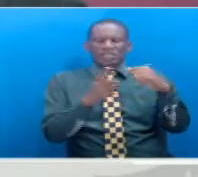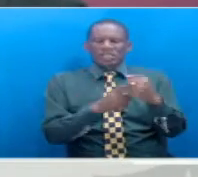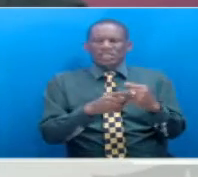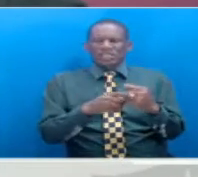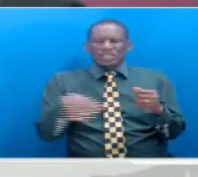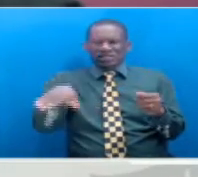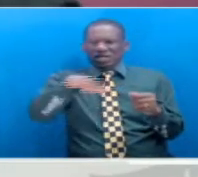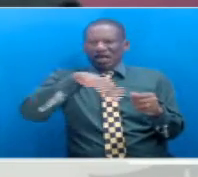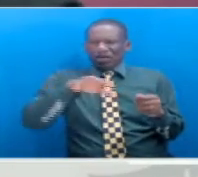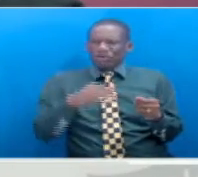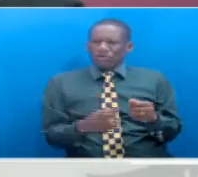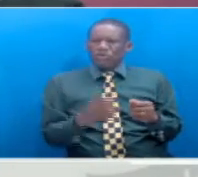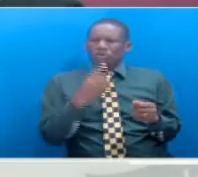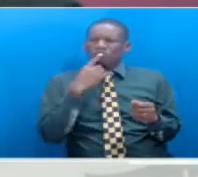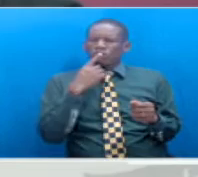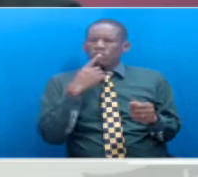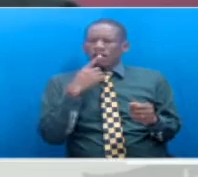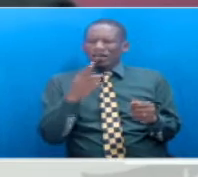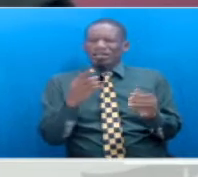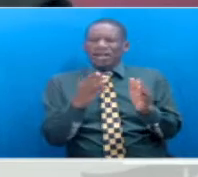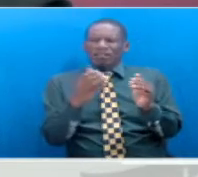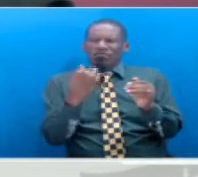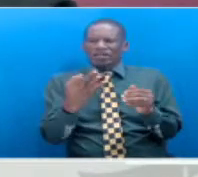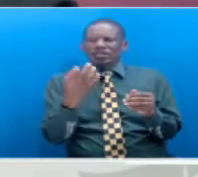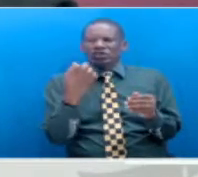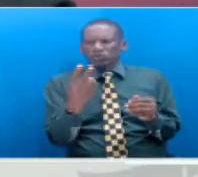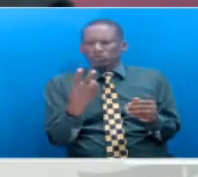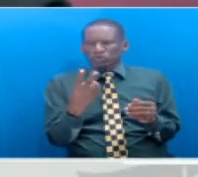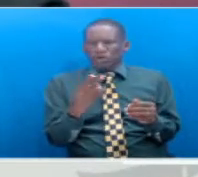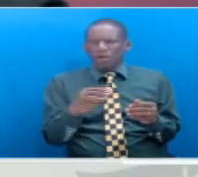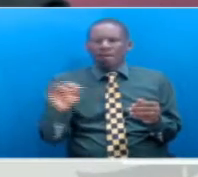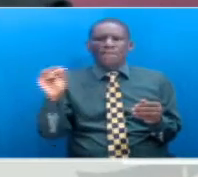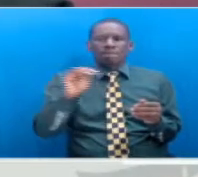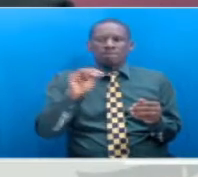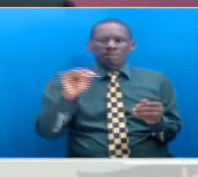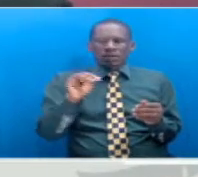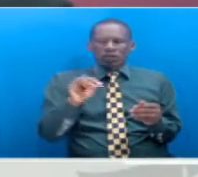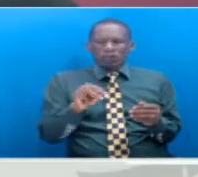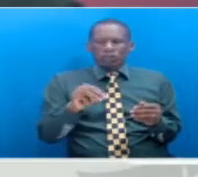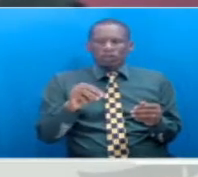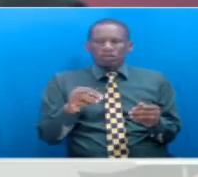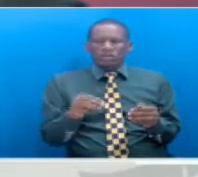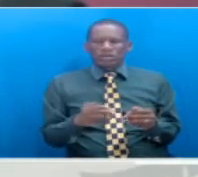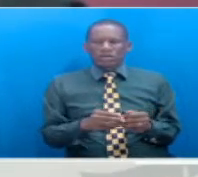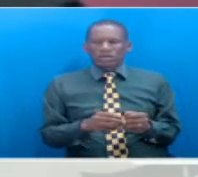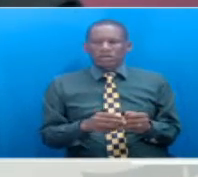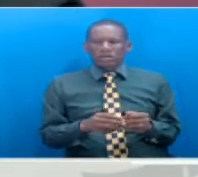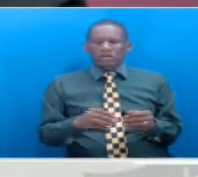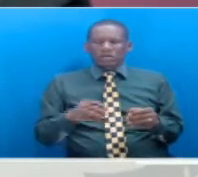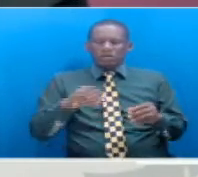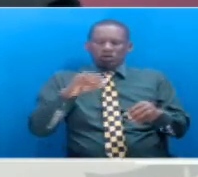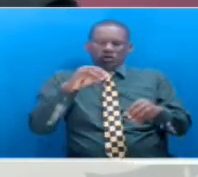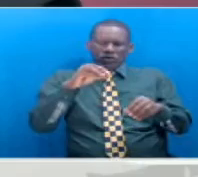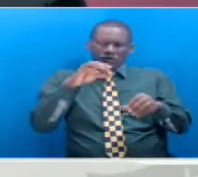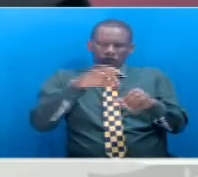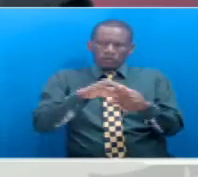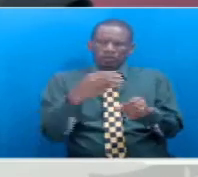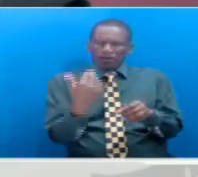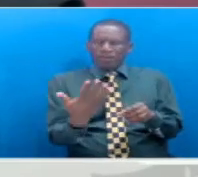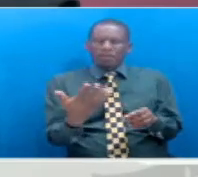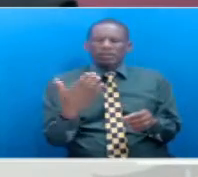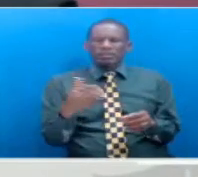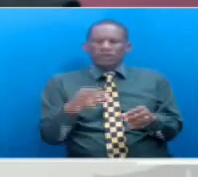gives us to 132 million. Yes. Yeah, point something